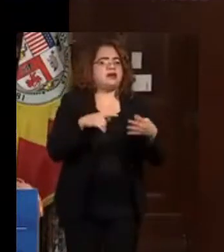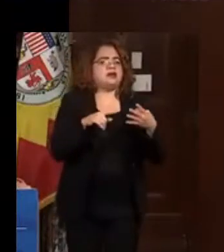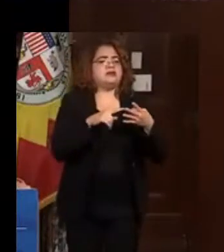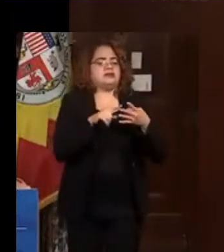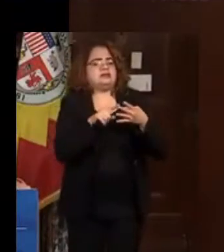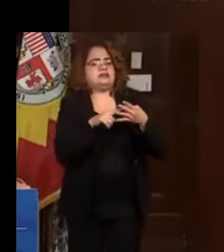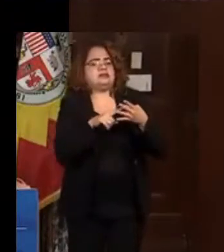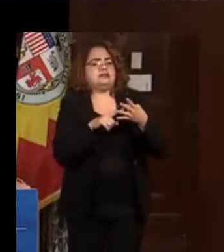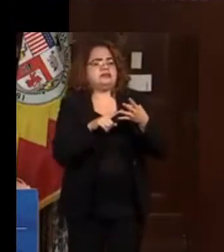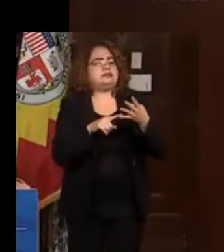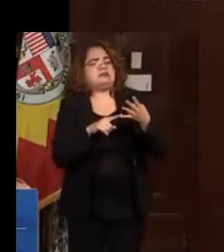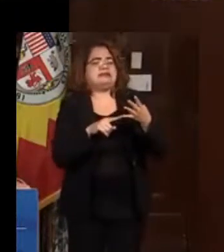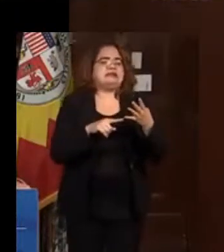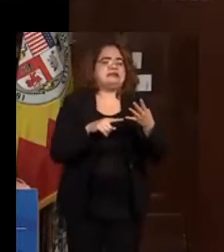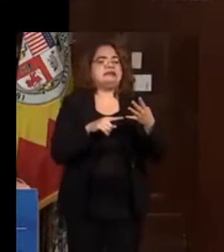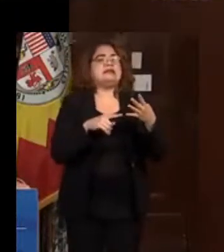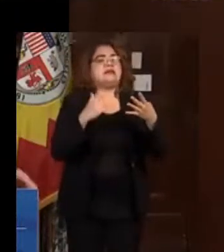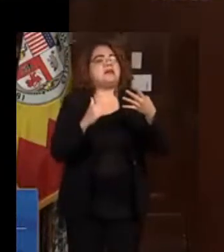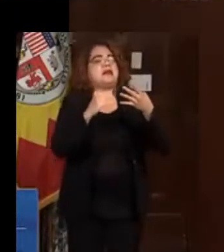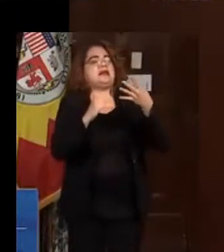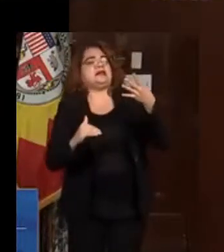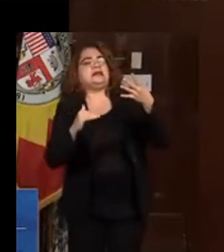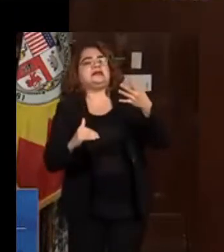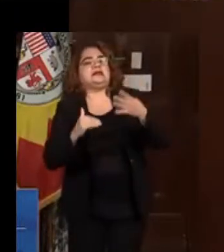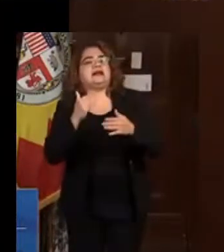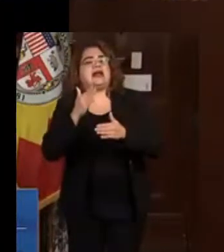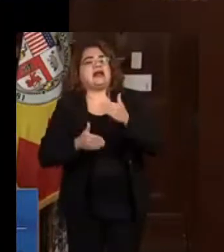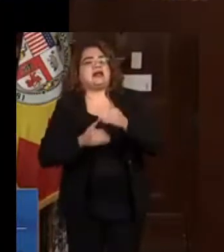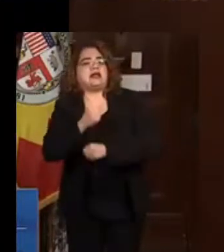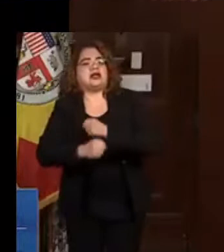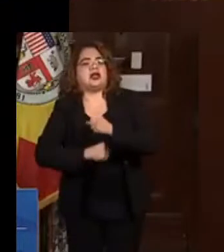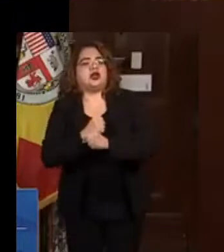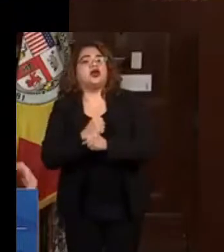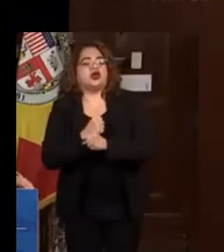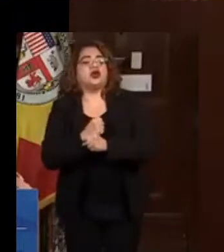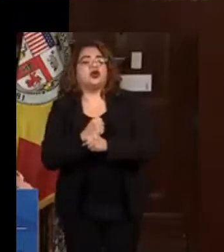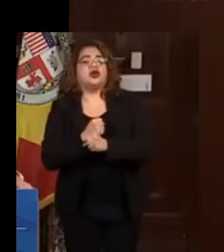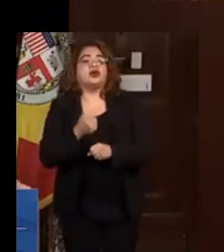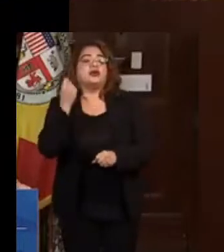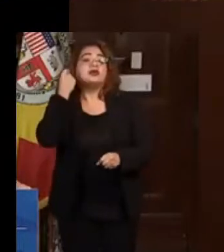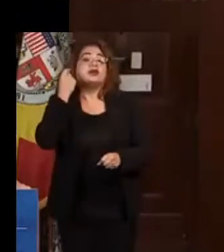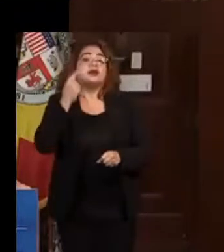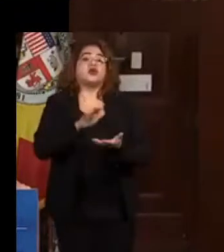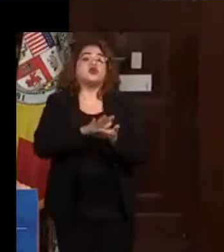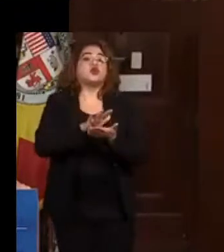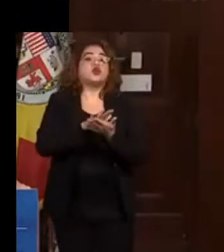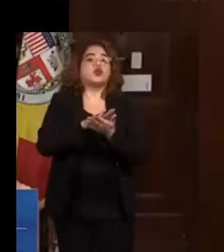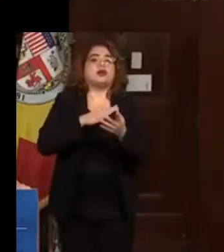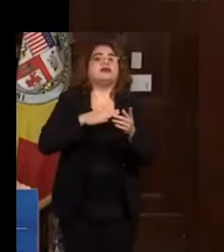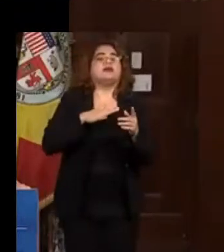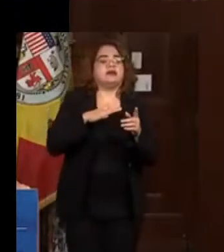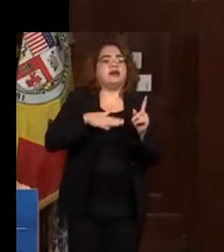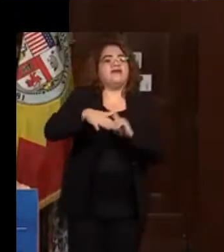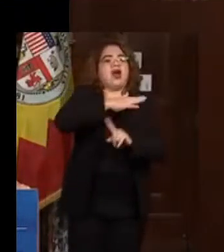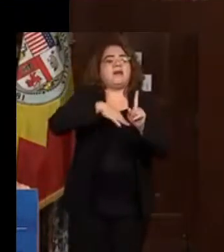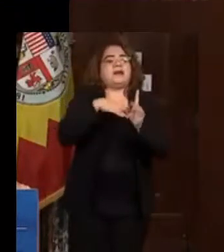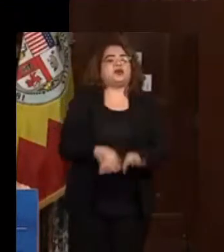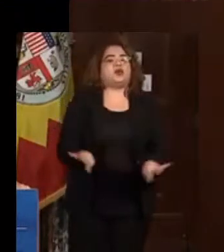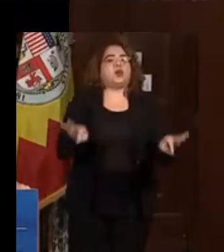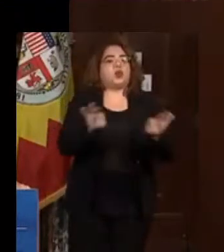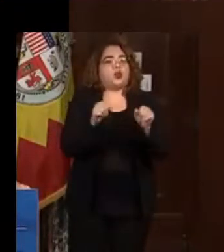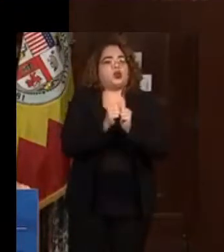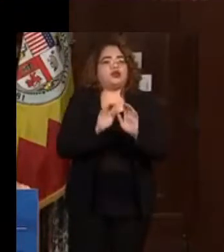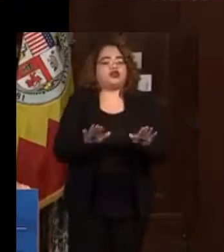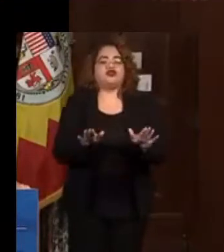of the year, we could start doing that. Second, we want to start testing this in school environment and with children. So